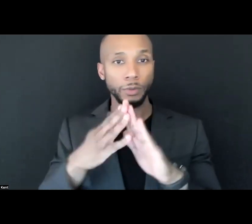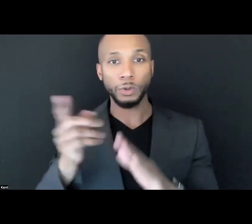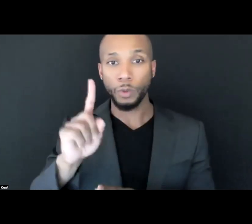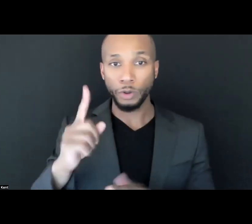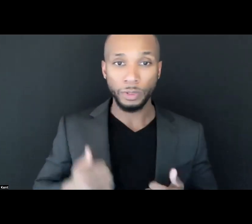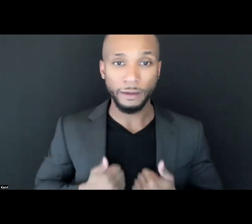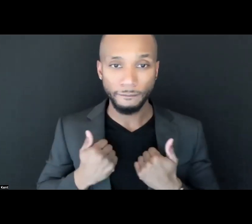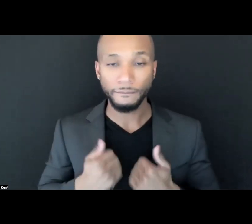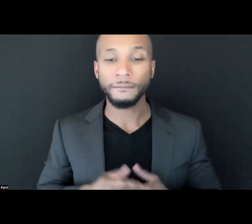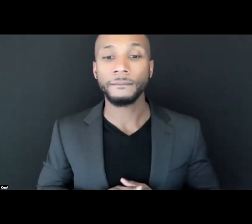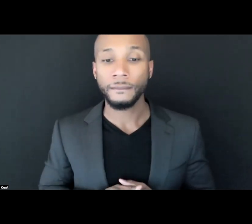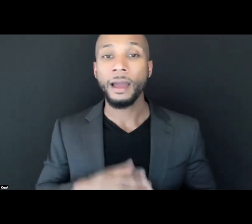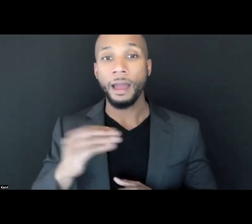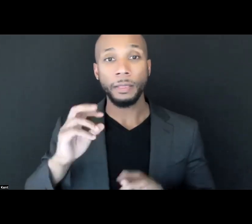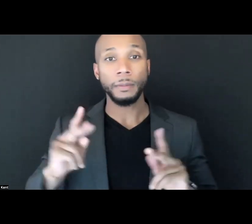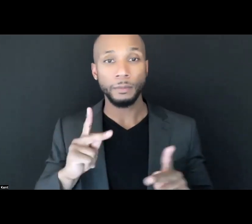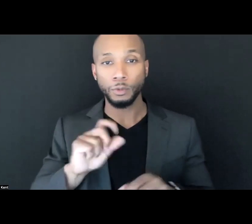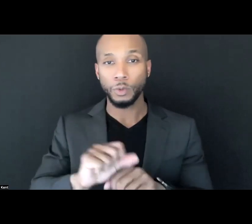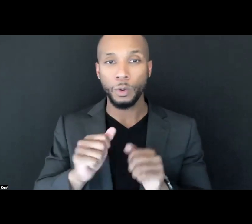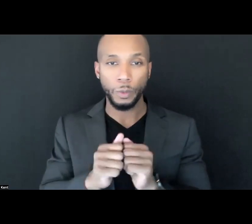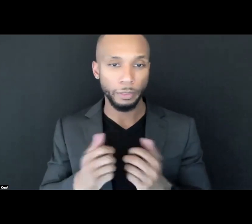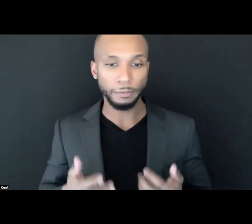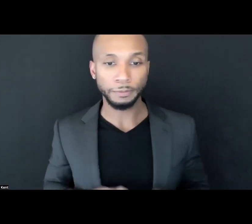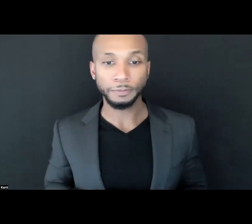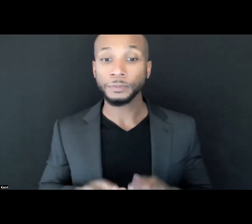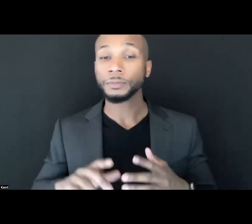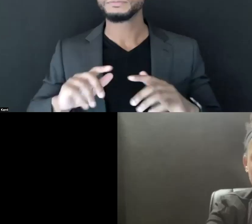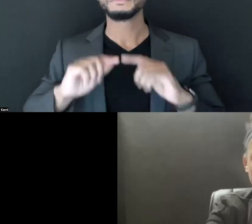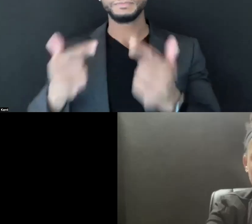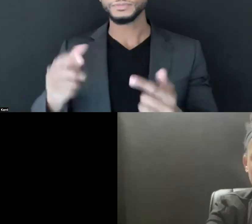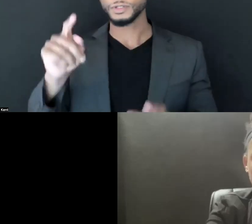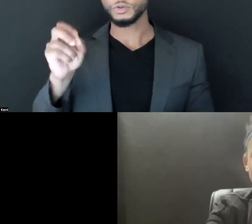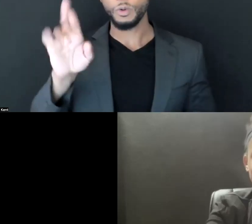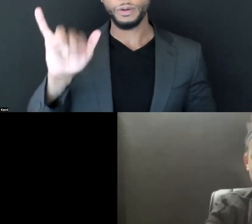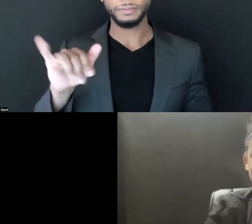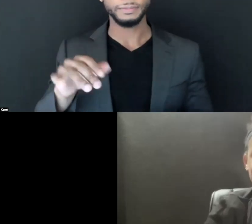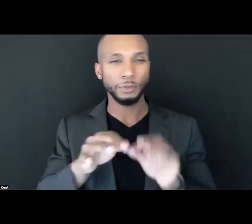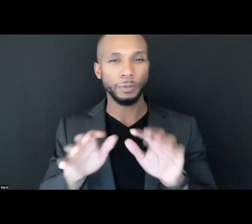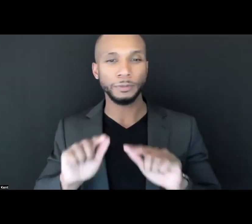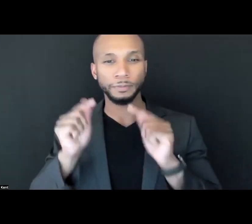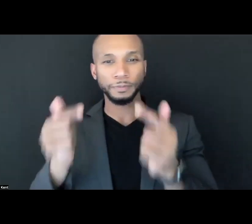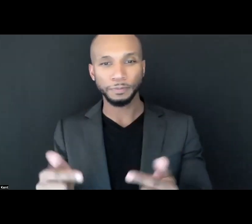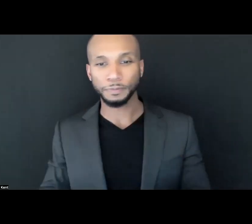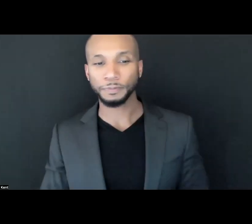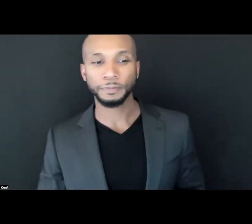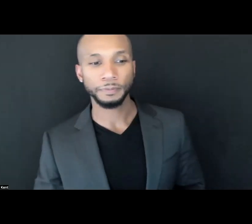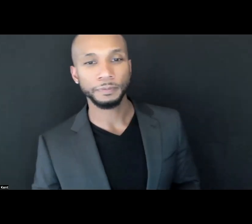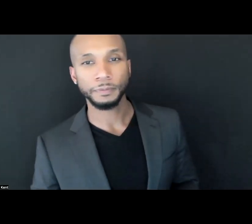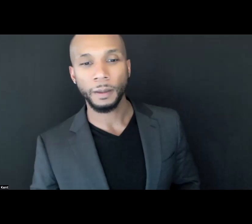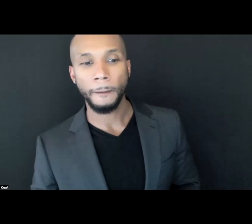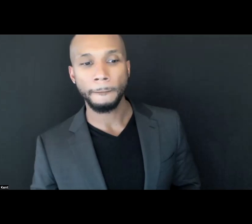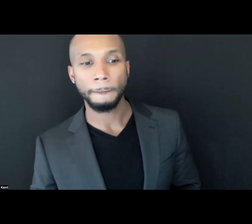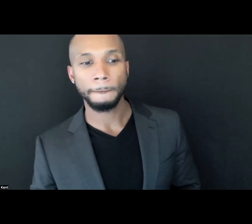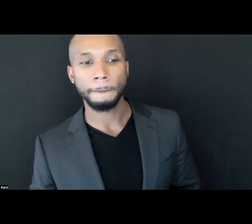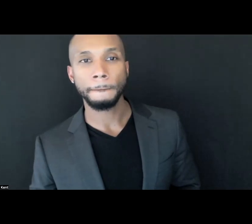based and the people that you work with? So let's go to Tori first. Repeat the question again. So, one